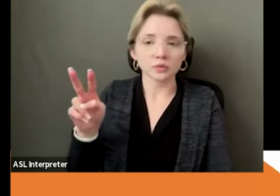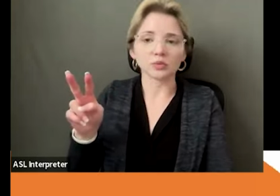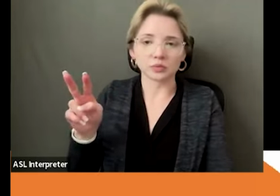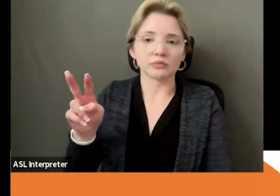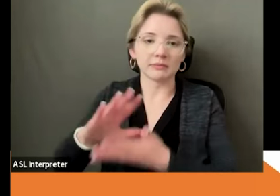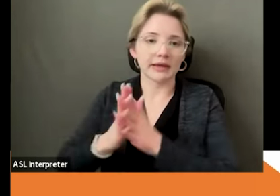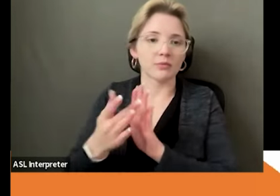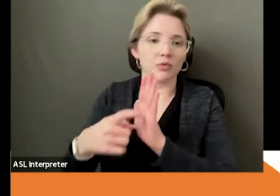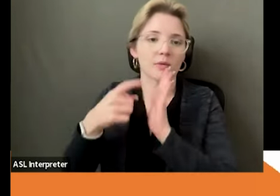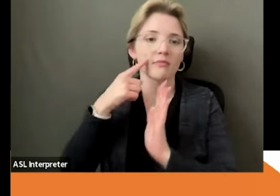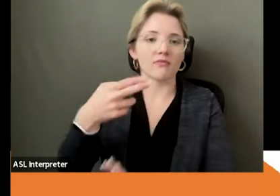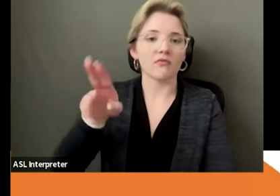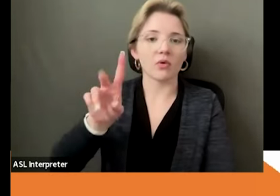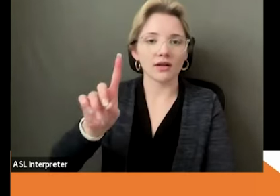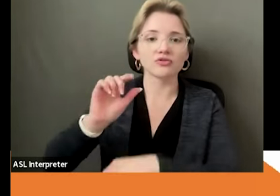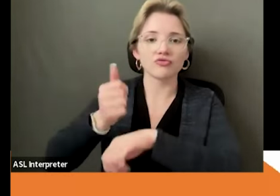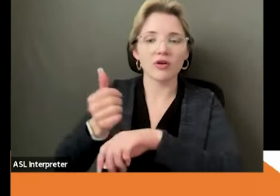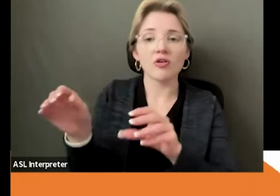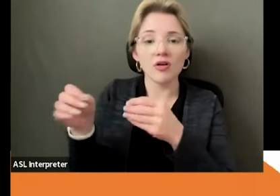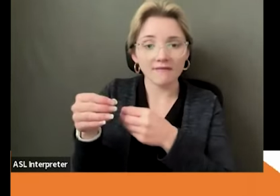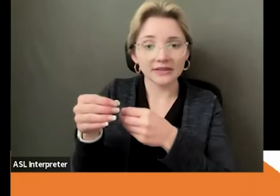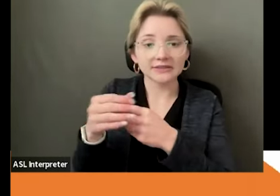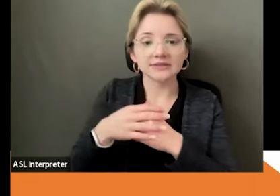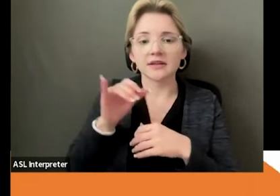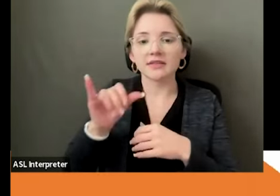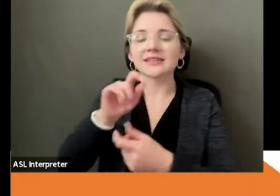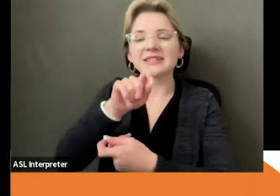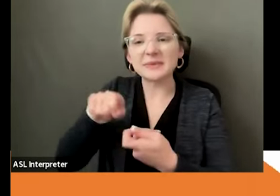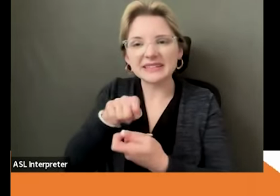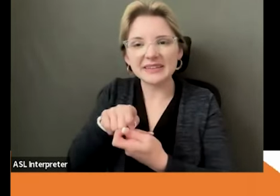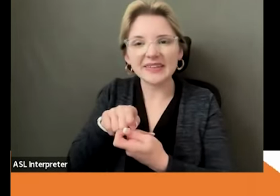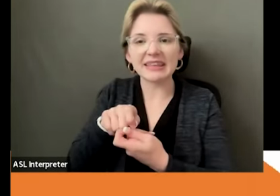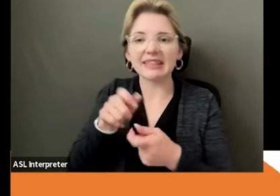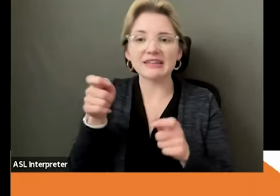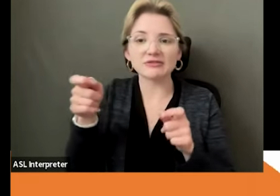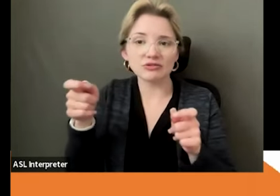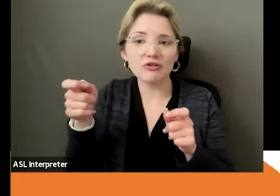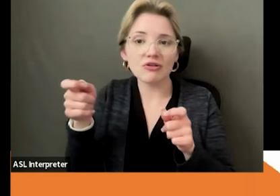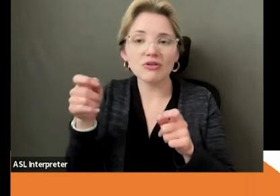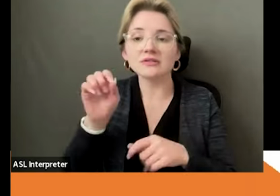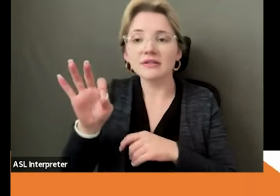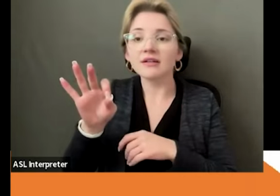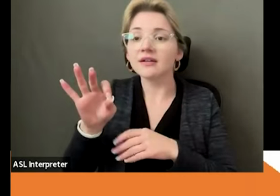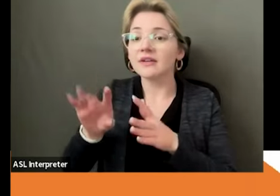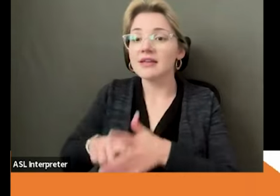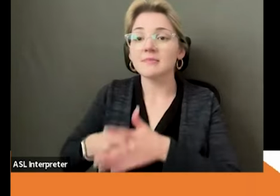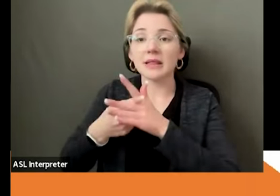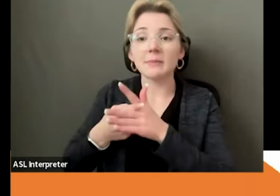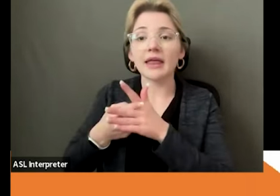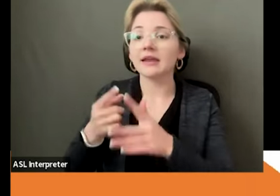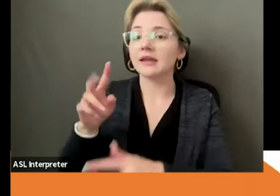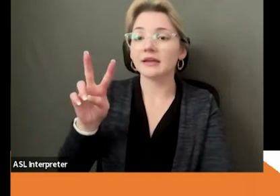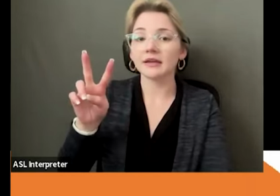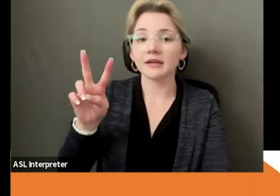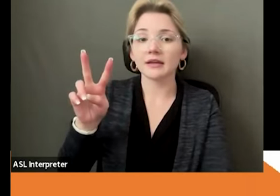for HUD to create an office that is specifically in charge of implementing